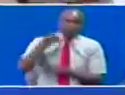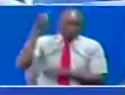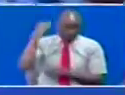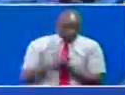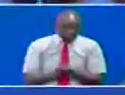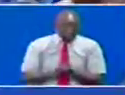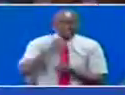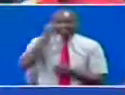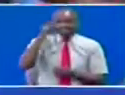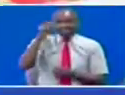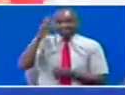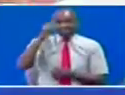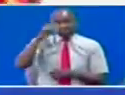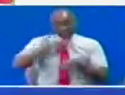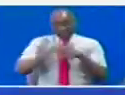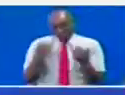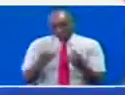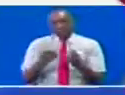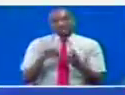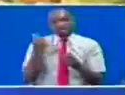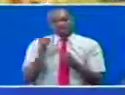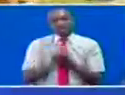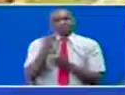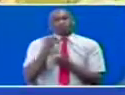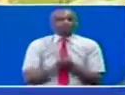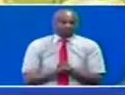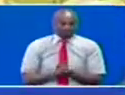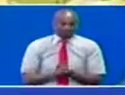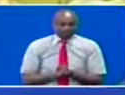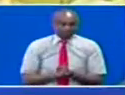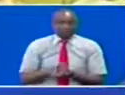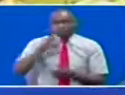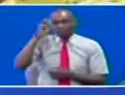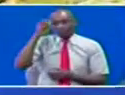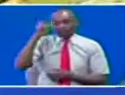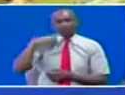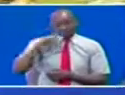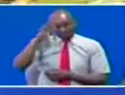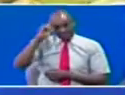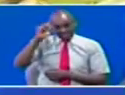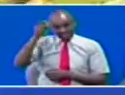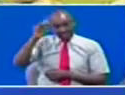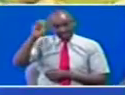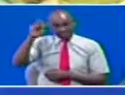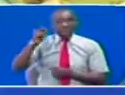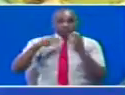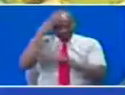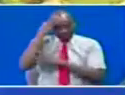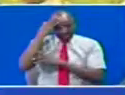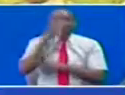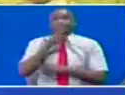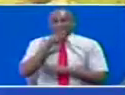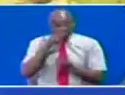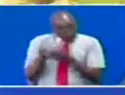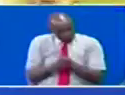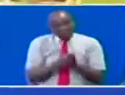Strathmore Scorpions also collected the runners-up trophy. Moses Ademba of Multimedia University was named the Male Hockey Player of the Year